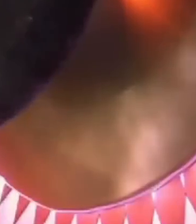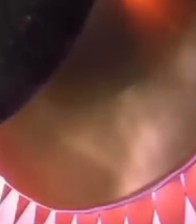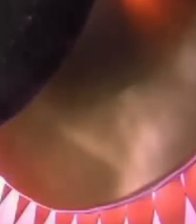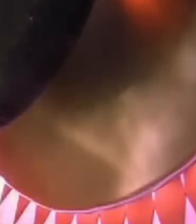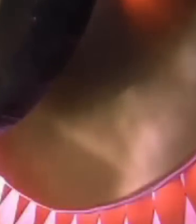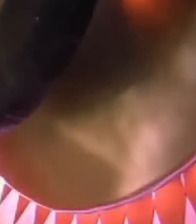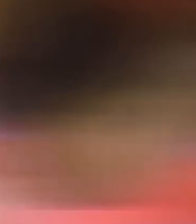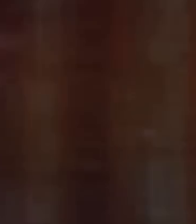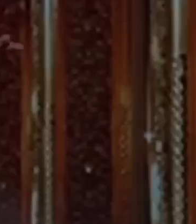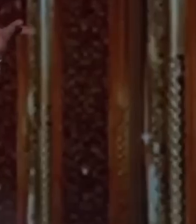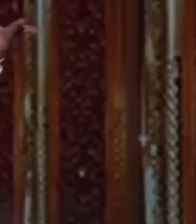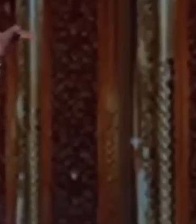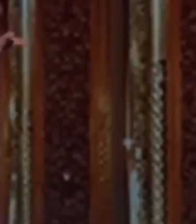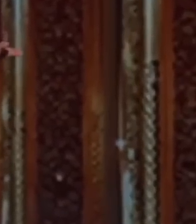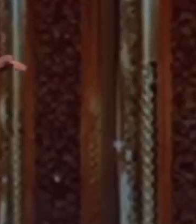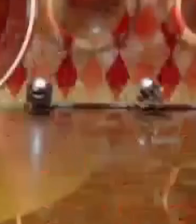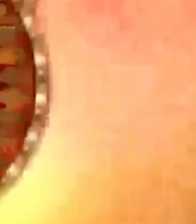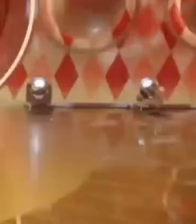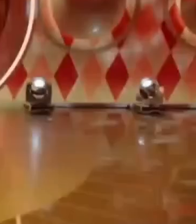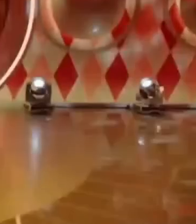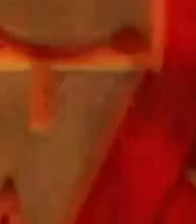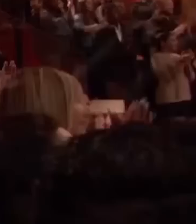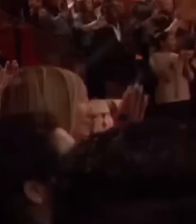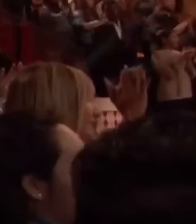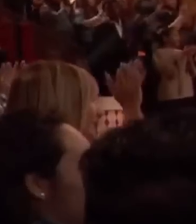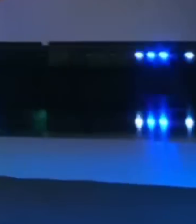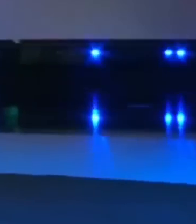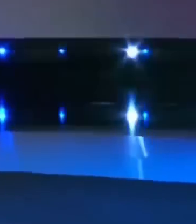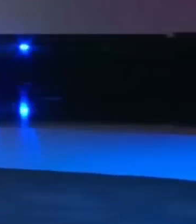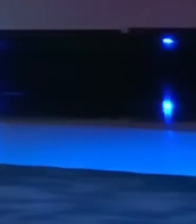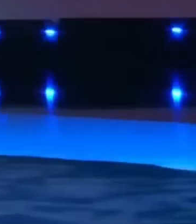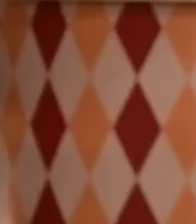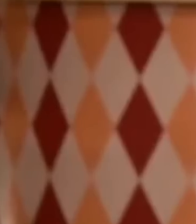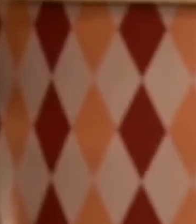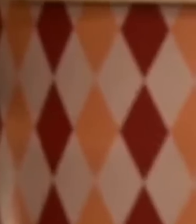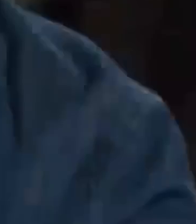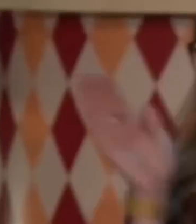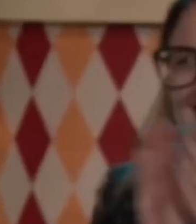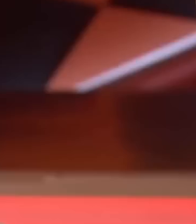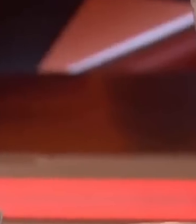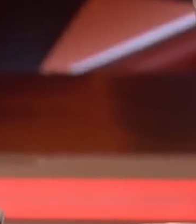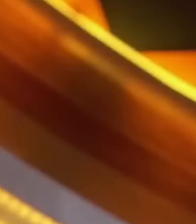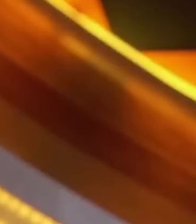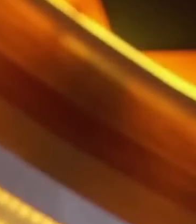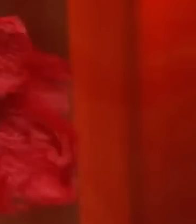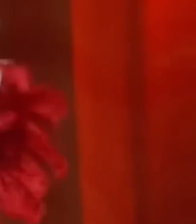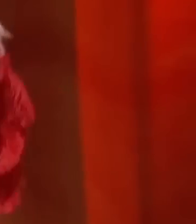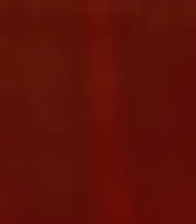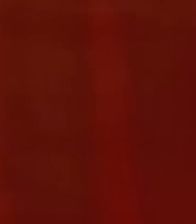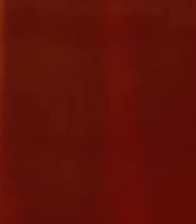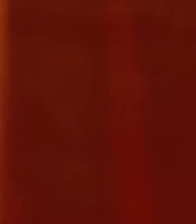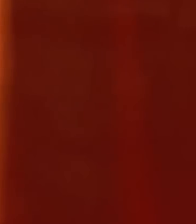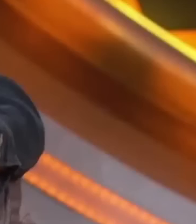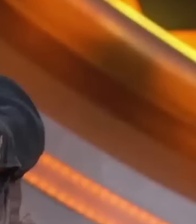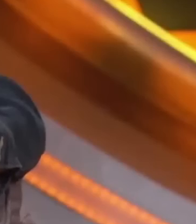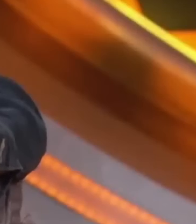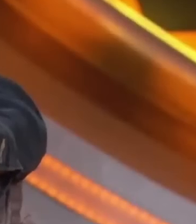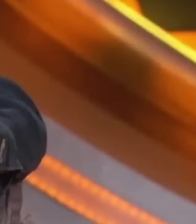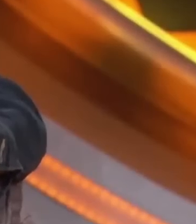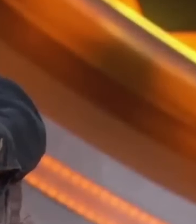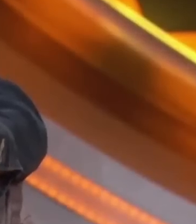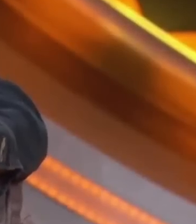what? The Gong Show is where it's at. I gotta give you a 10. Celebs judge incredible acts. What's